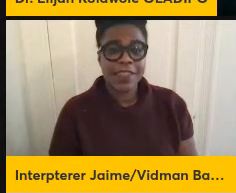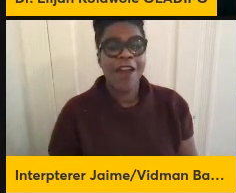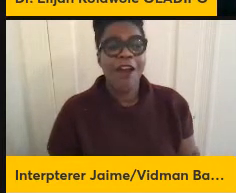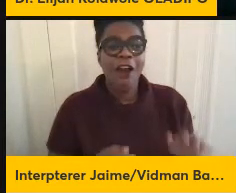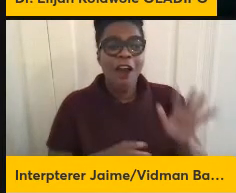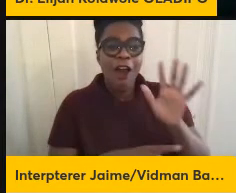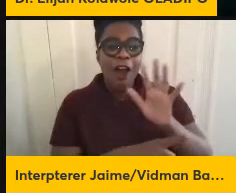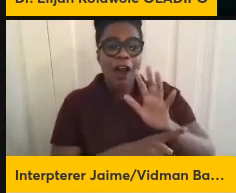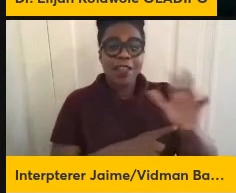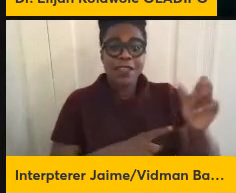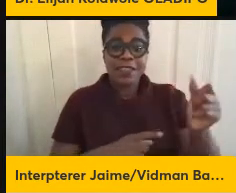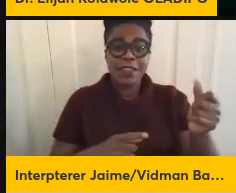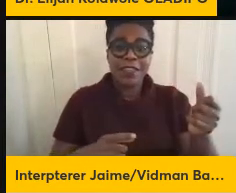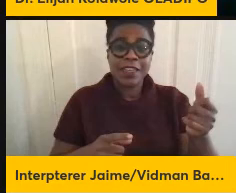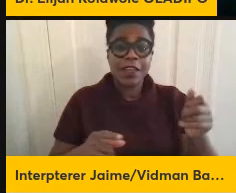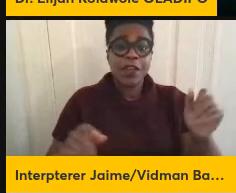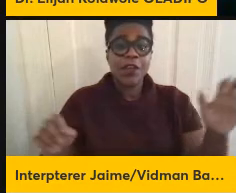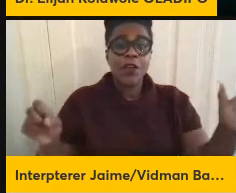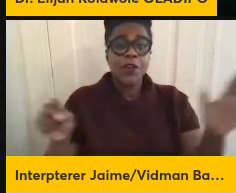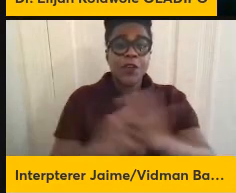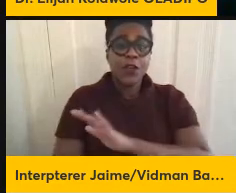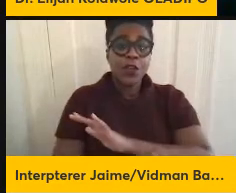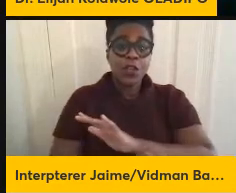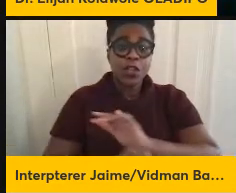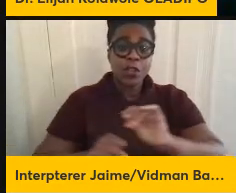Awesome. Do you want to go to full screen mode?